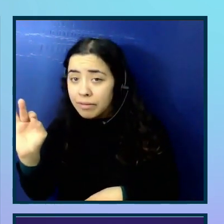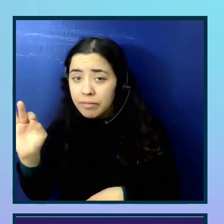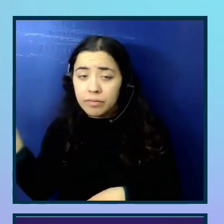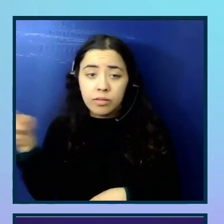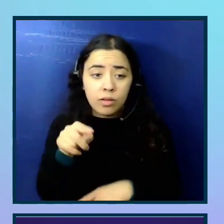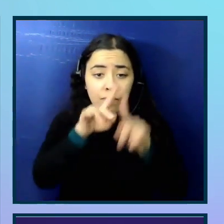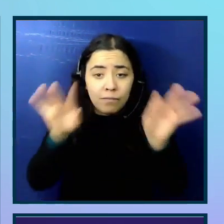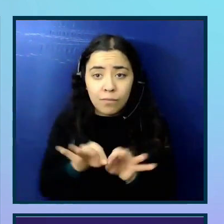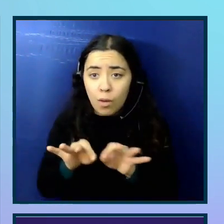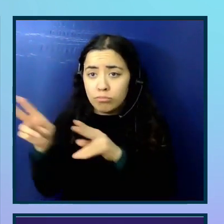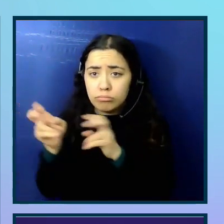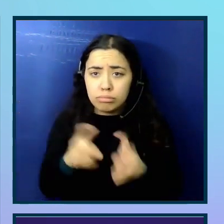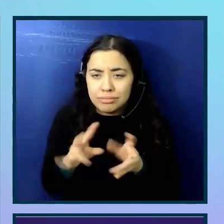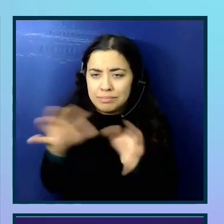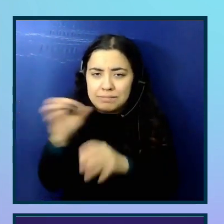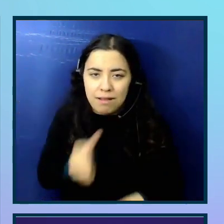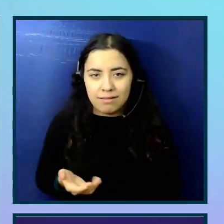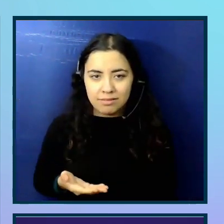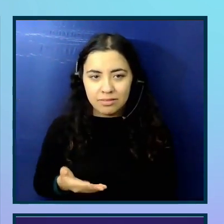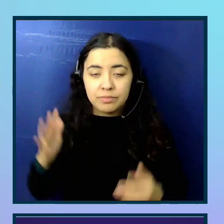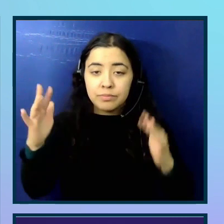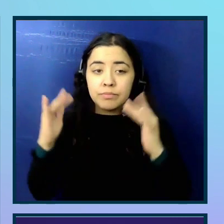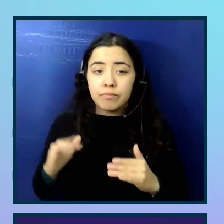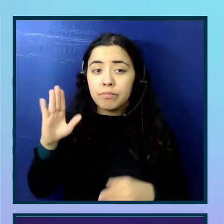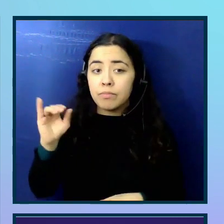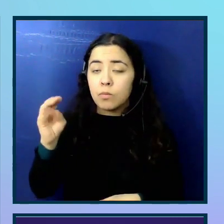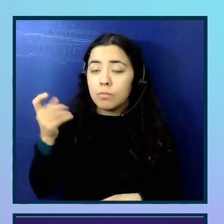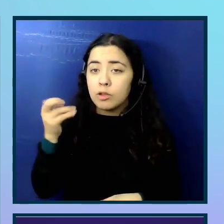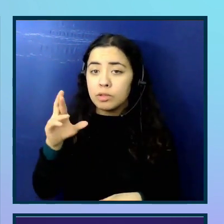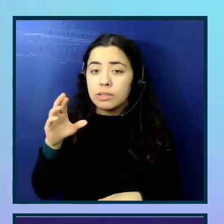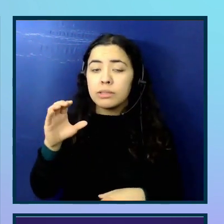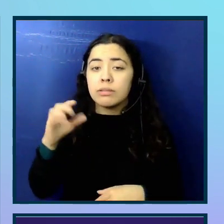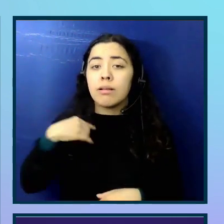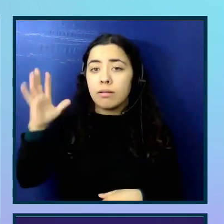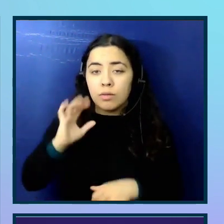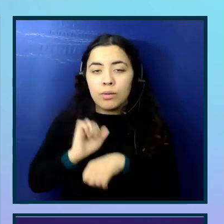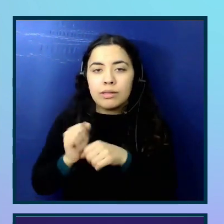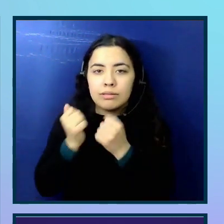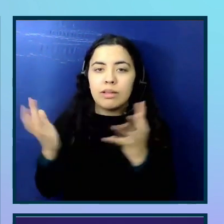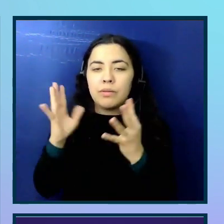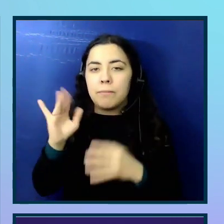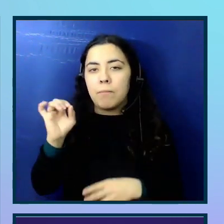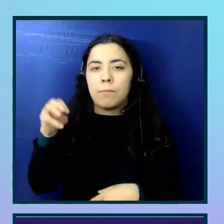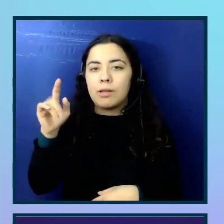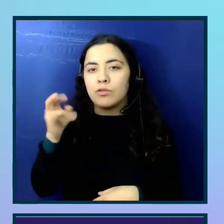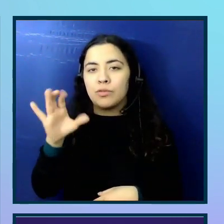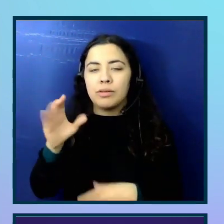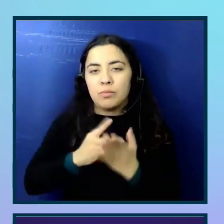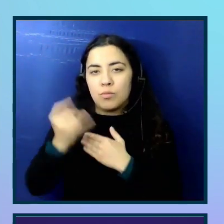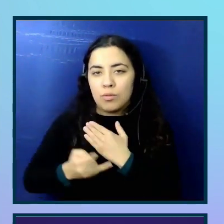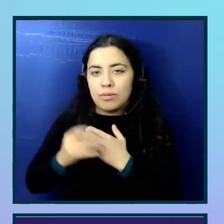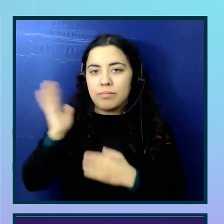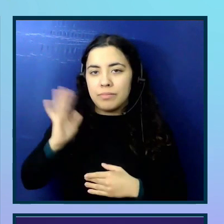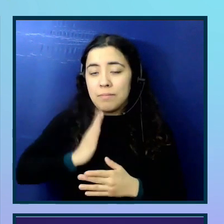form, that's not going to get messed up. Next up, biometrics. I've worked on several biometrics projects in my